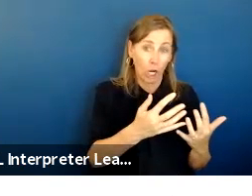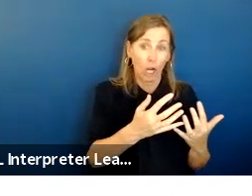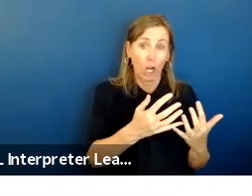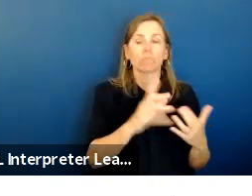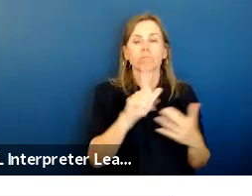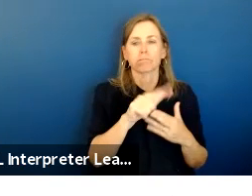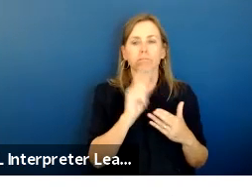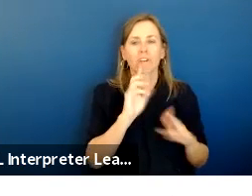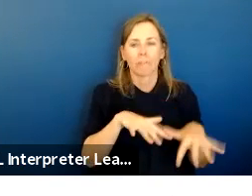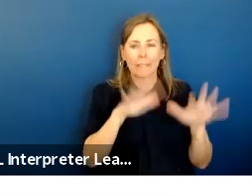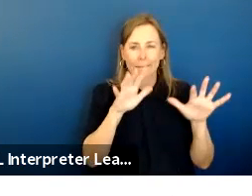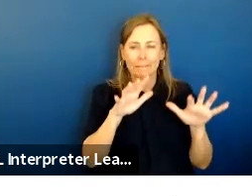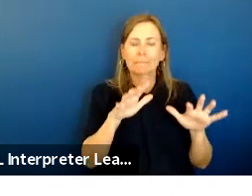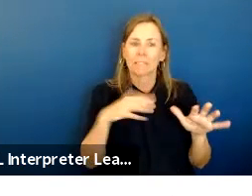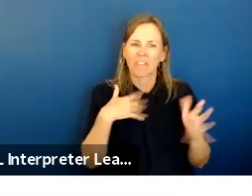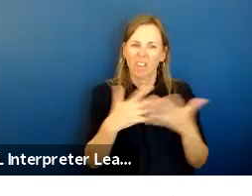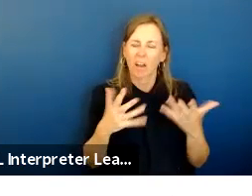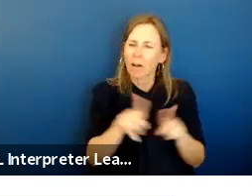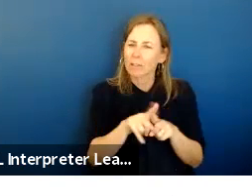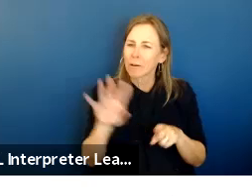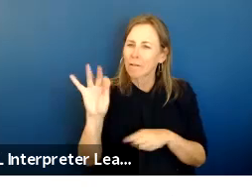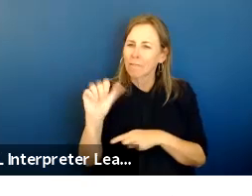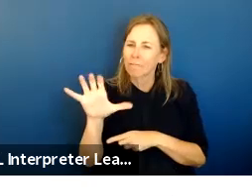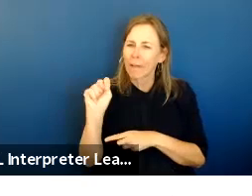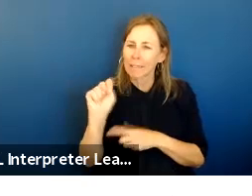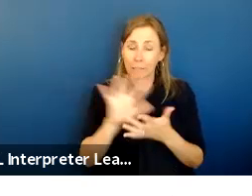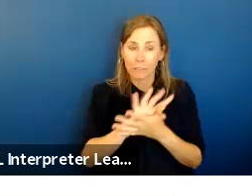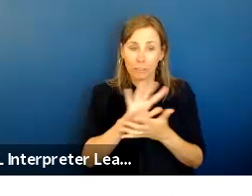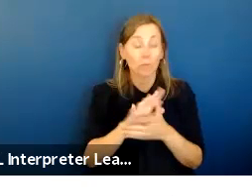to post links to these webinars as well.